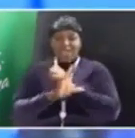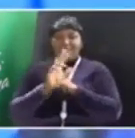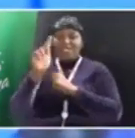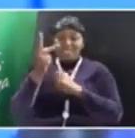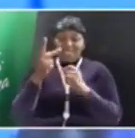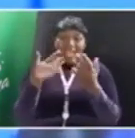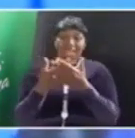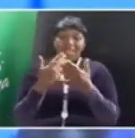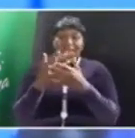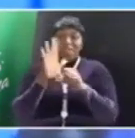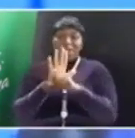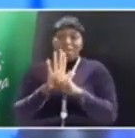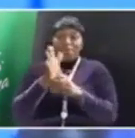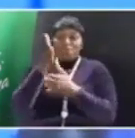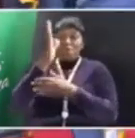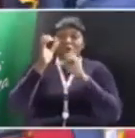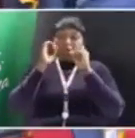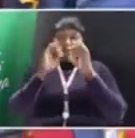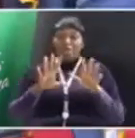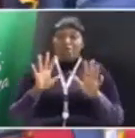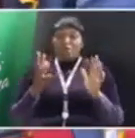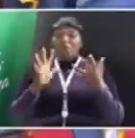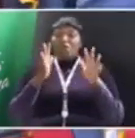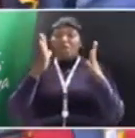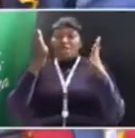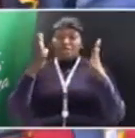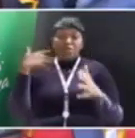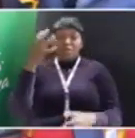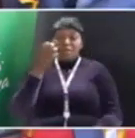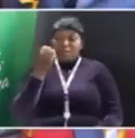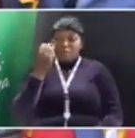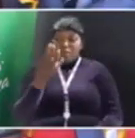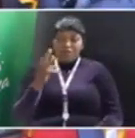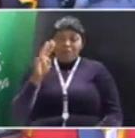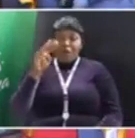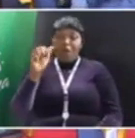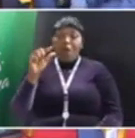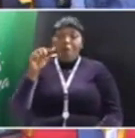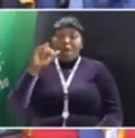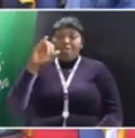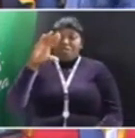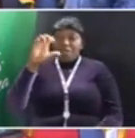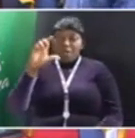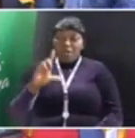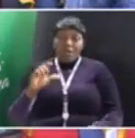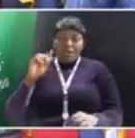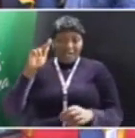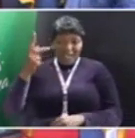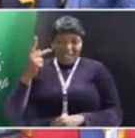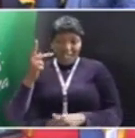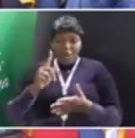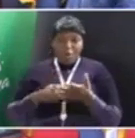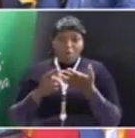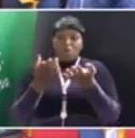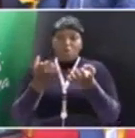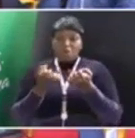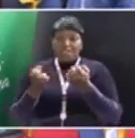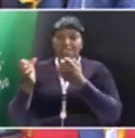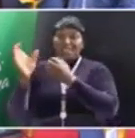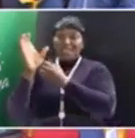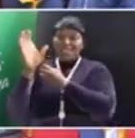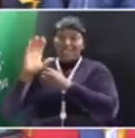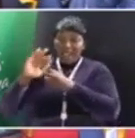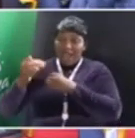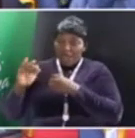sana, Mungu awabariki, congratulations for this beautiful, magical Kenya. Whatever you require from the counties, I've seen you've listed 9 counties. I've seen